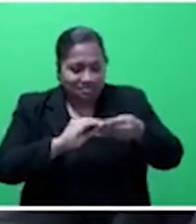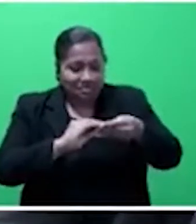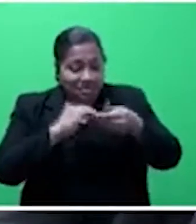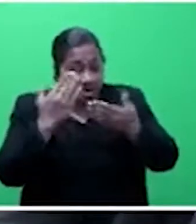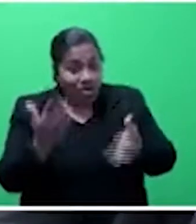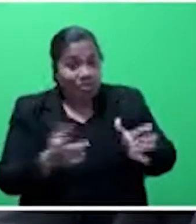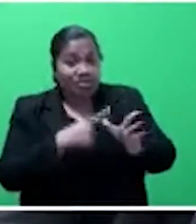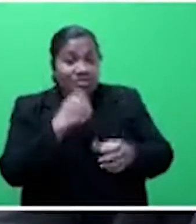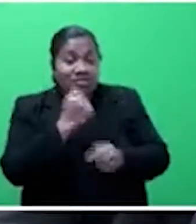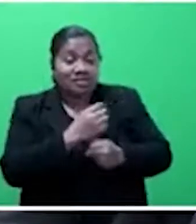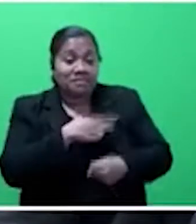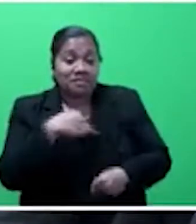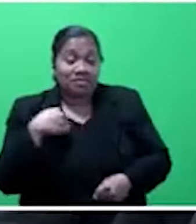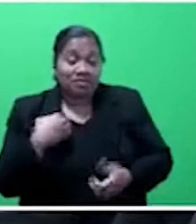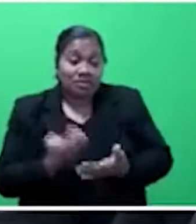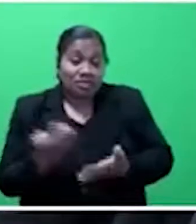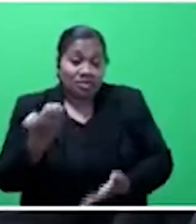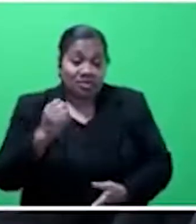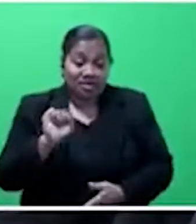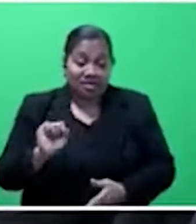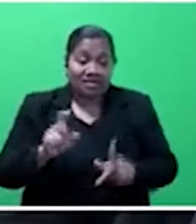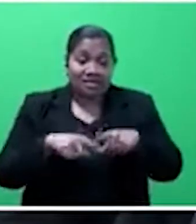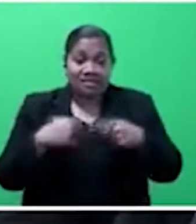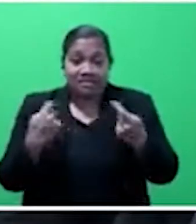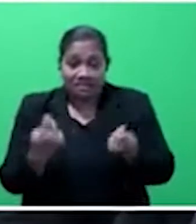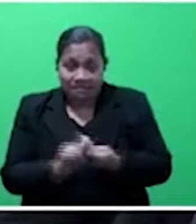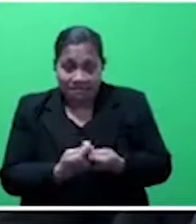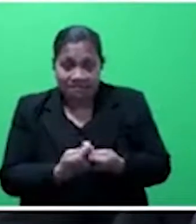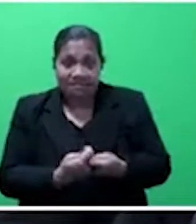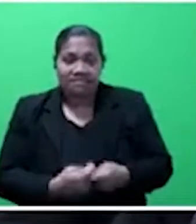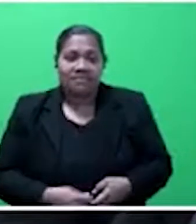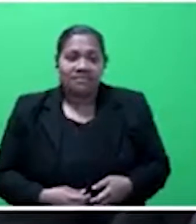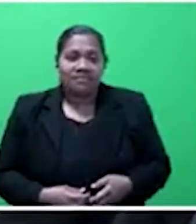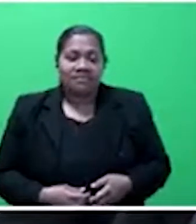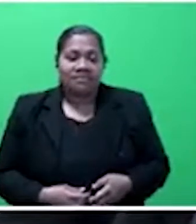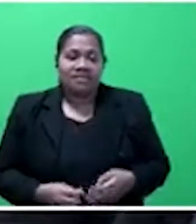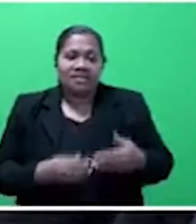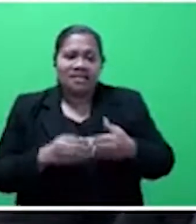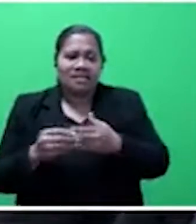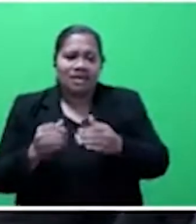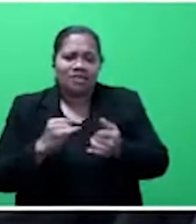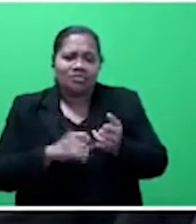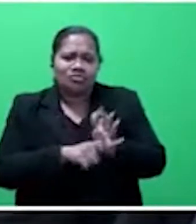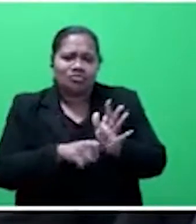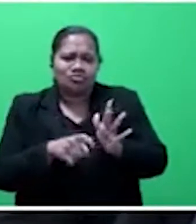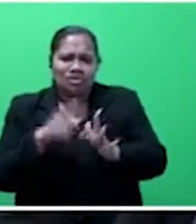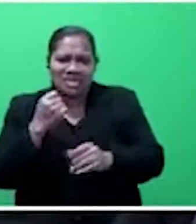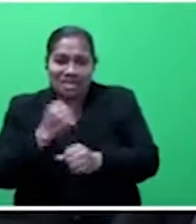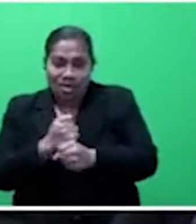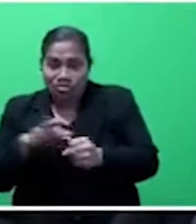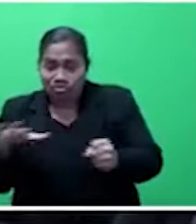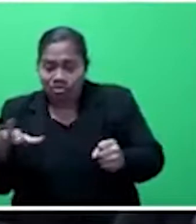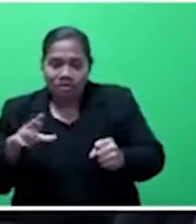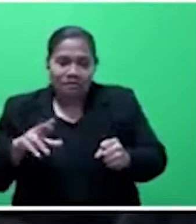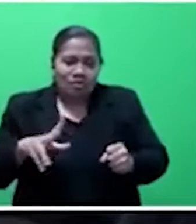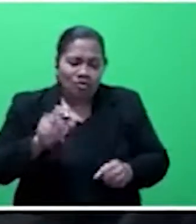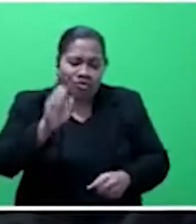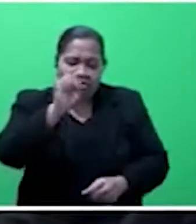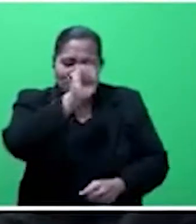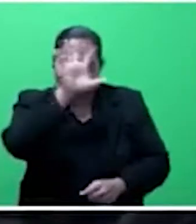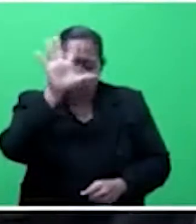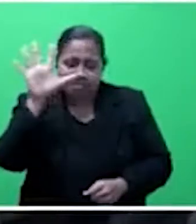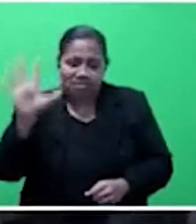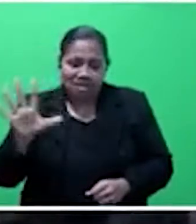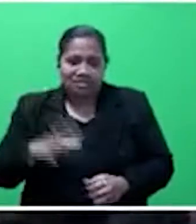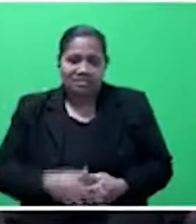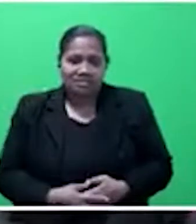for Economy and his team, led by Mr. Sri Gounder, for a smart, sustainable and